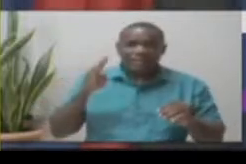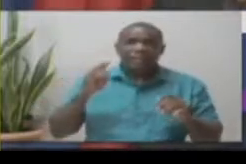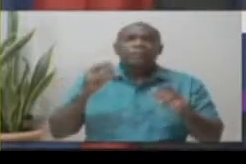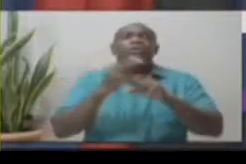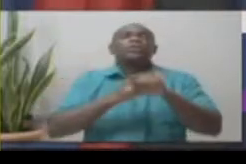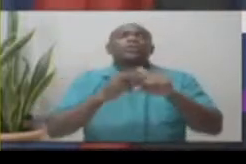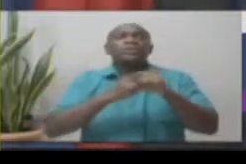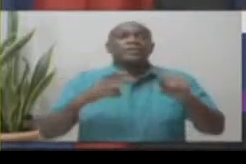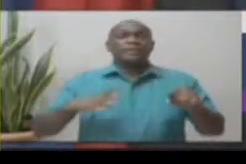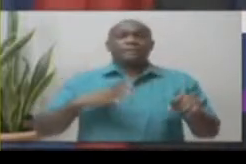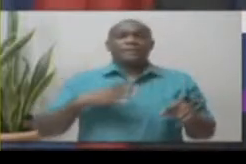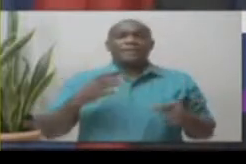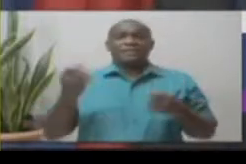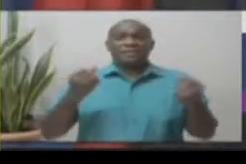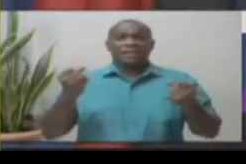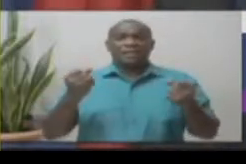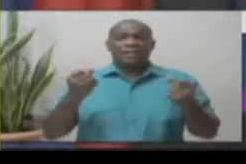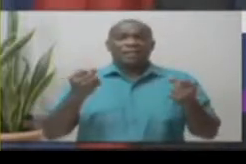bought by taxpayers' money.